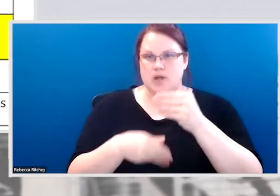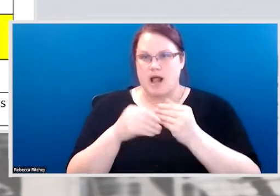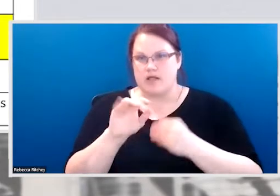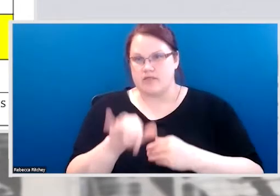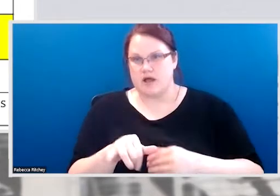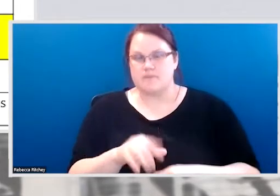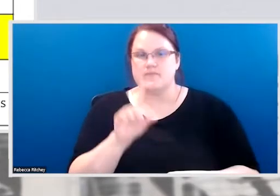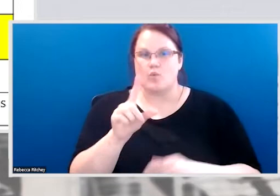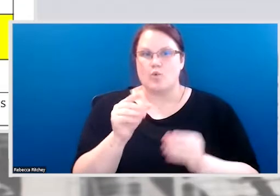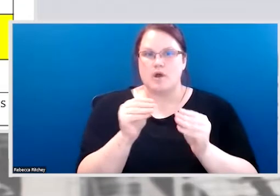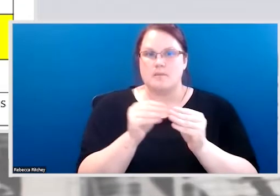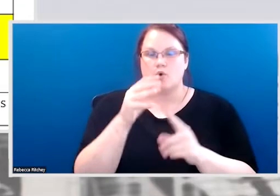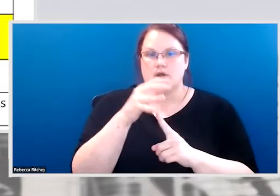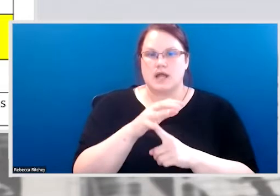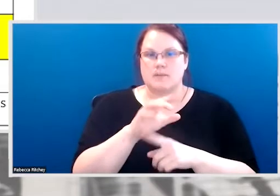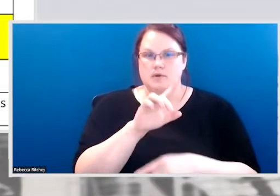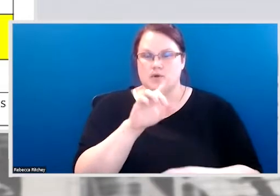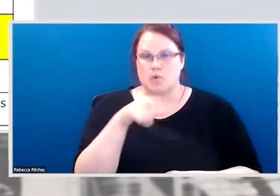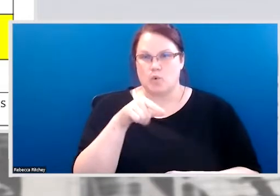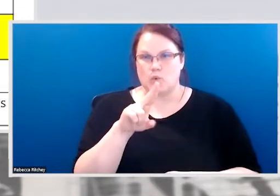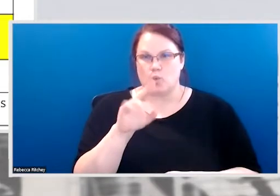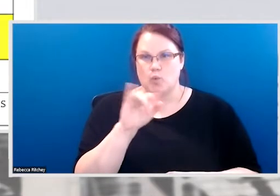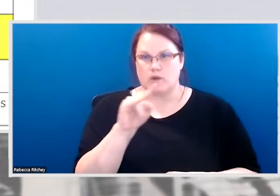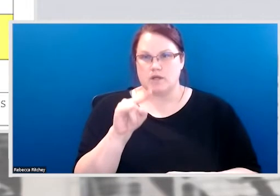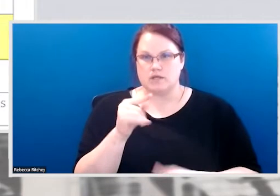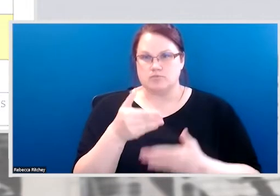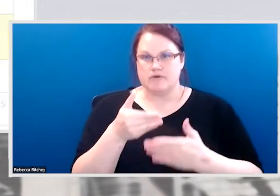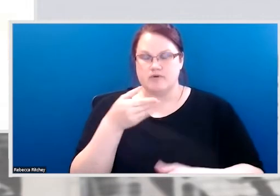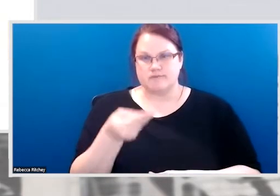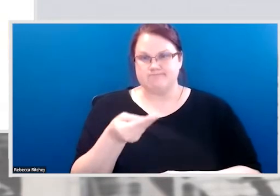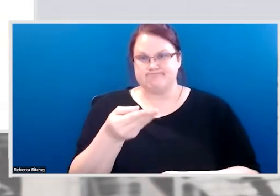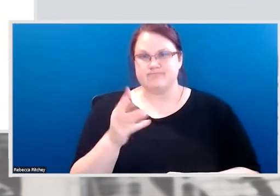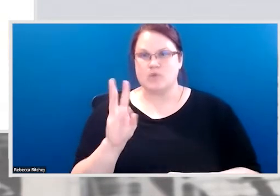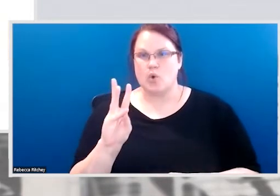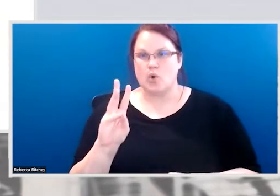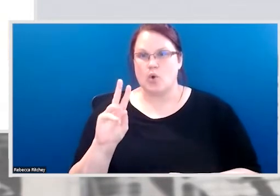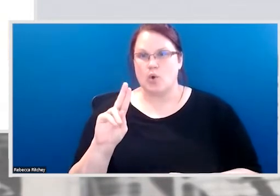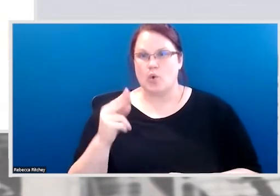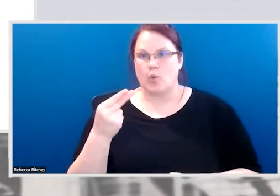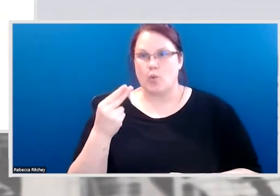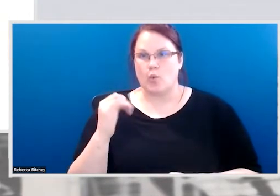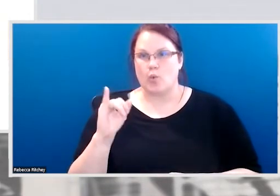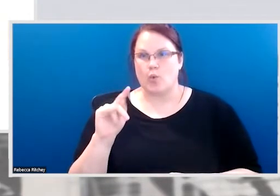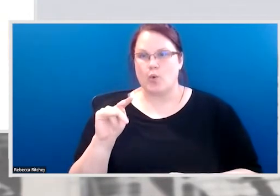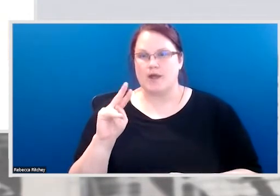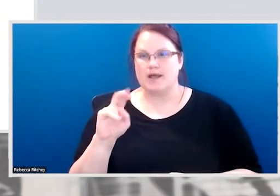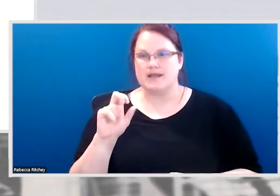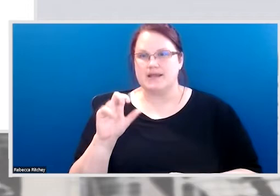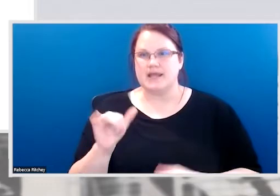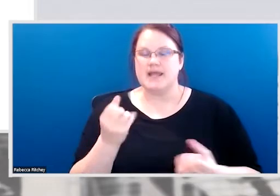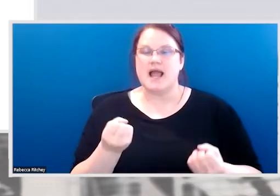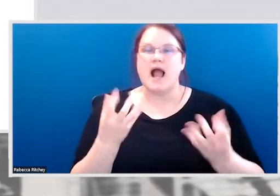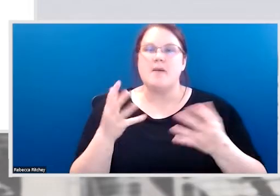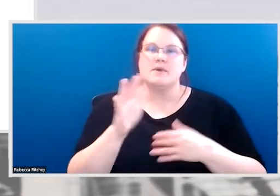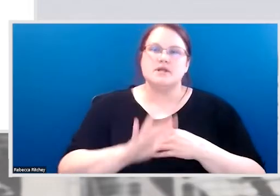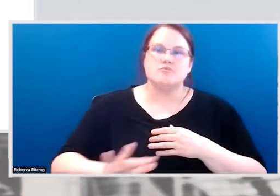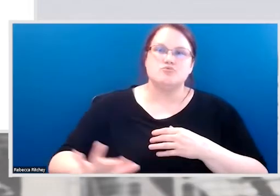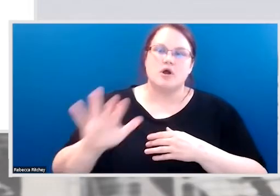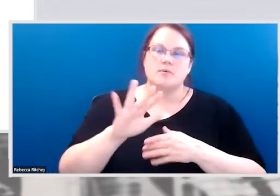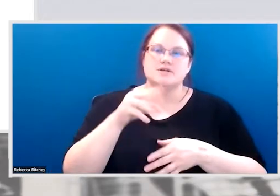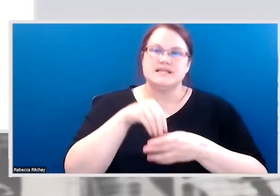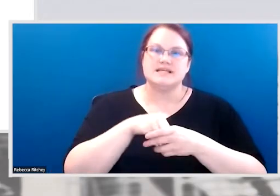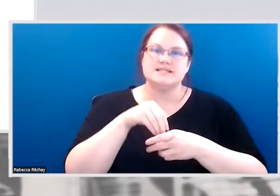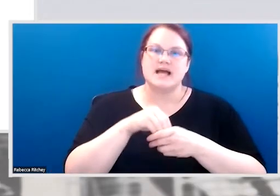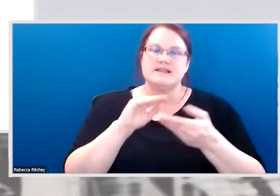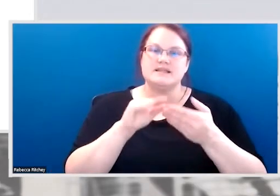going to do one more capital quiz before we pass to Whitney. So this question is, how many properties located within the city of Pittsburgh